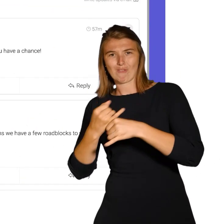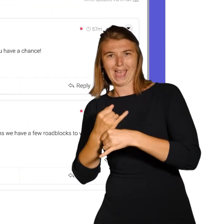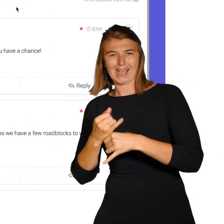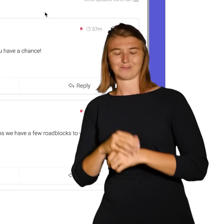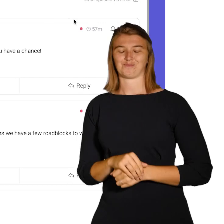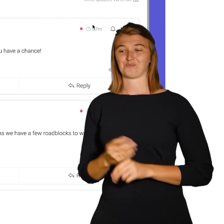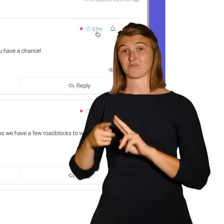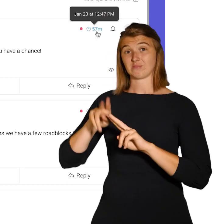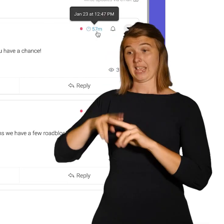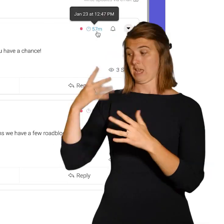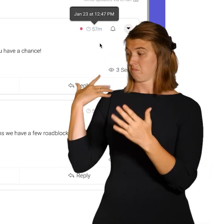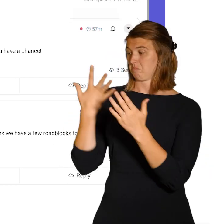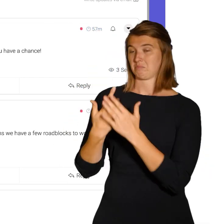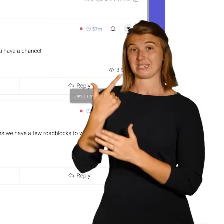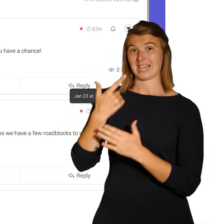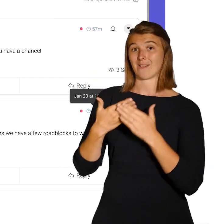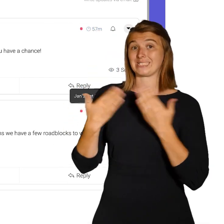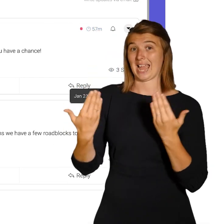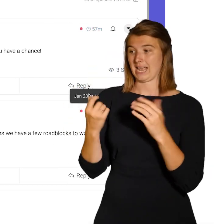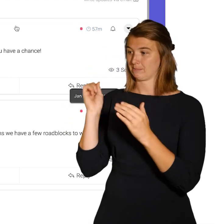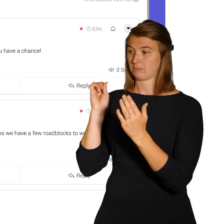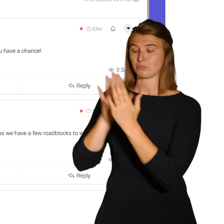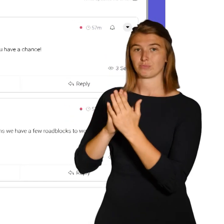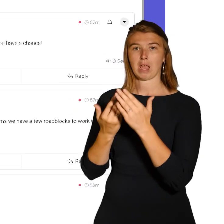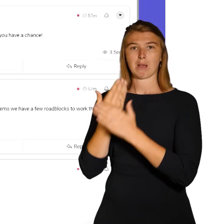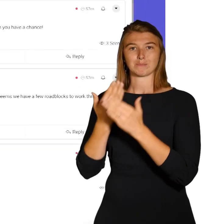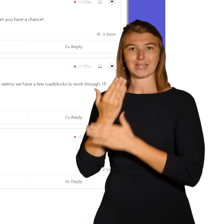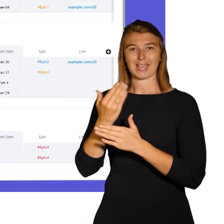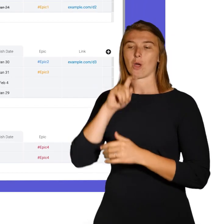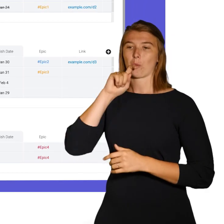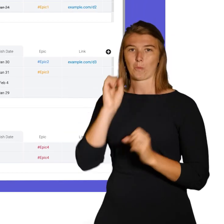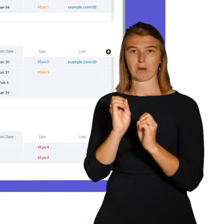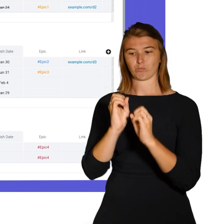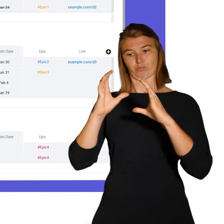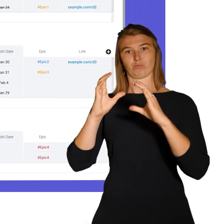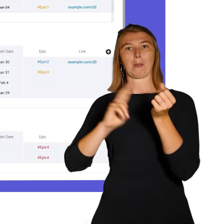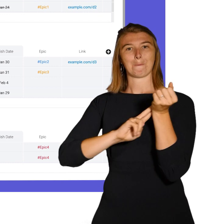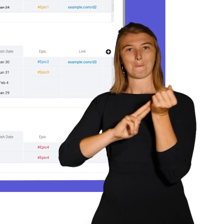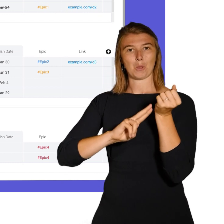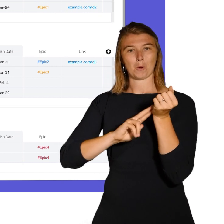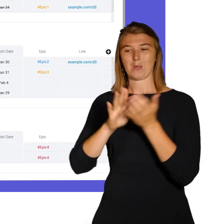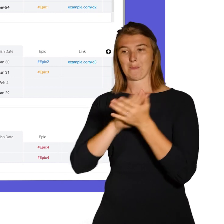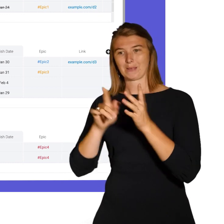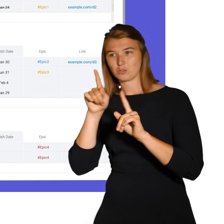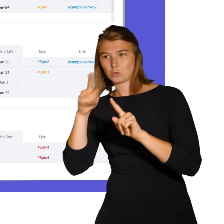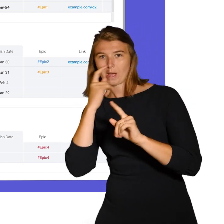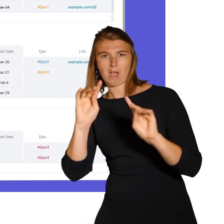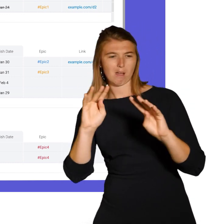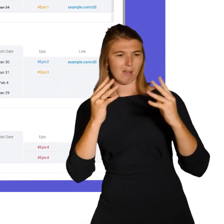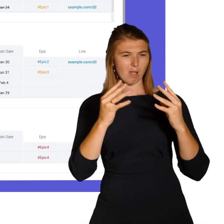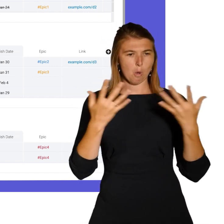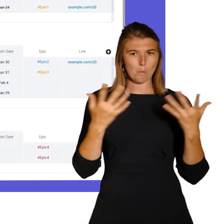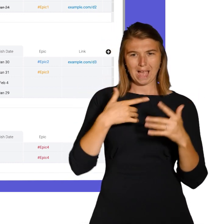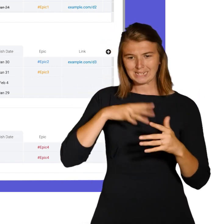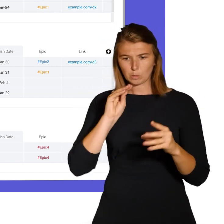added in the past 7 days, it will appear blue. This will help you identify where your attention is needed at a glance. Need to